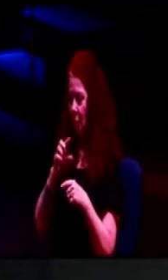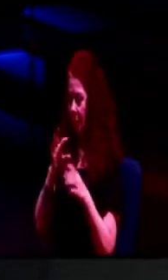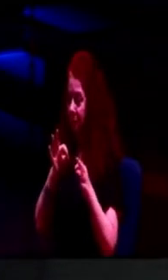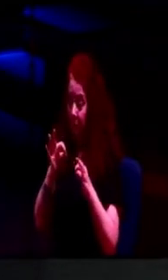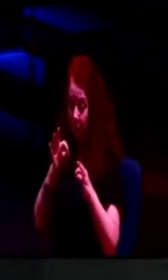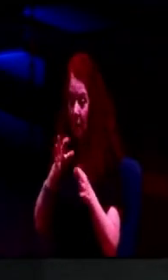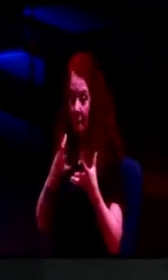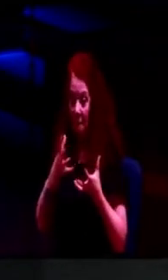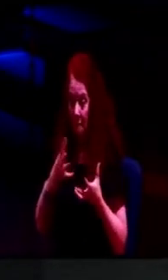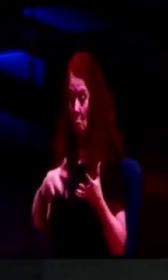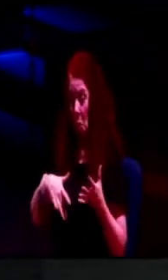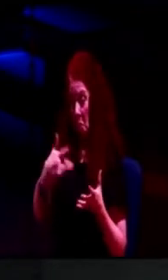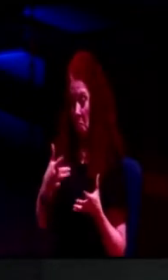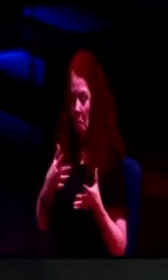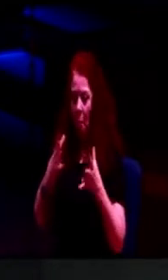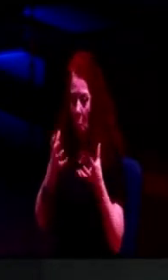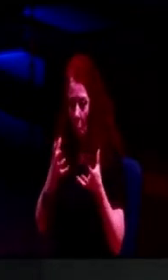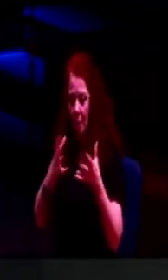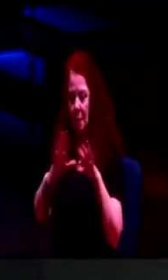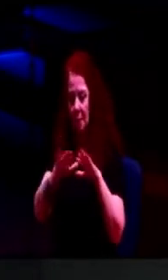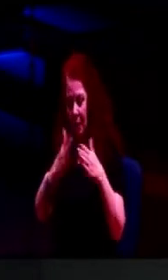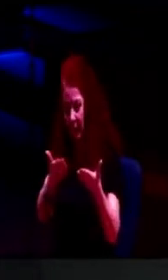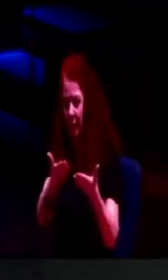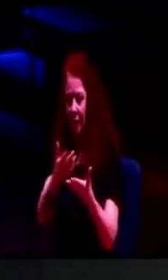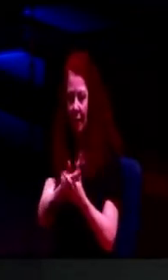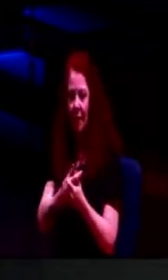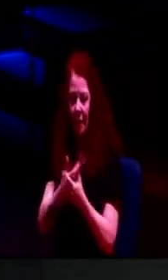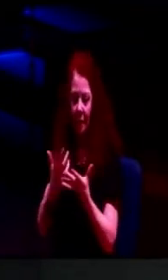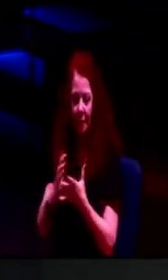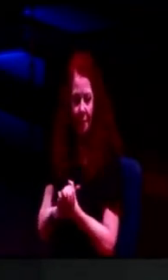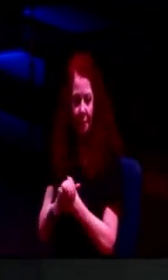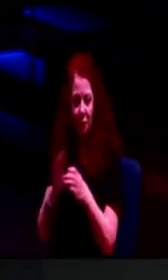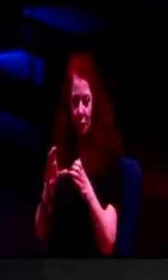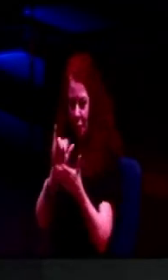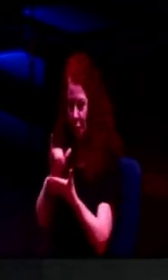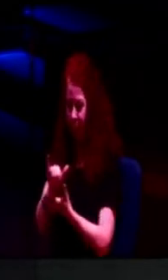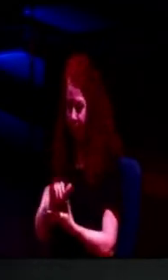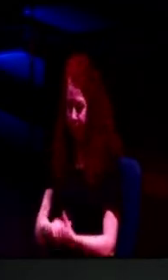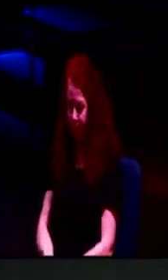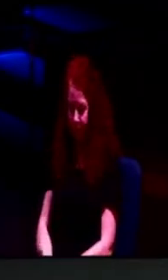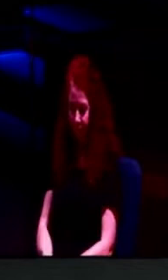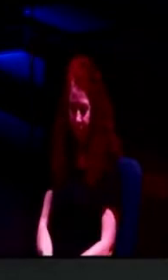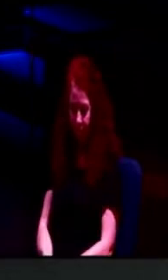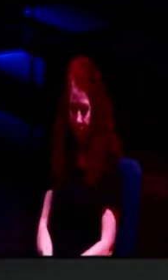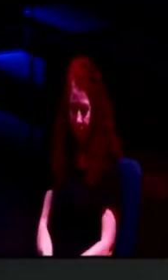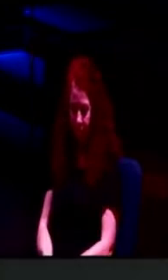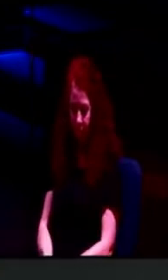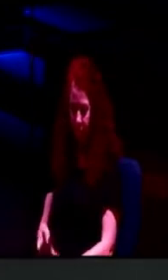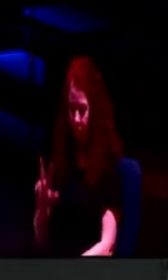places you can give. You can give online. But it is so good to be here. We are in this,